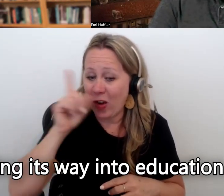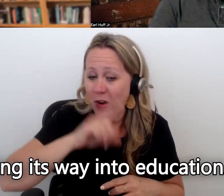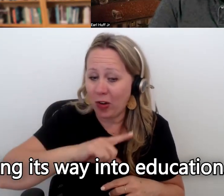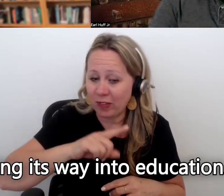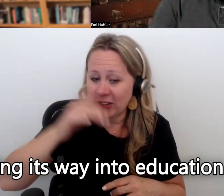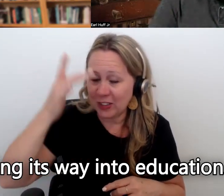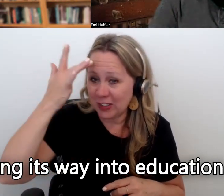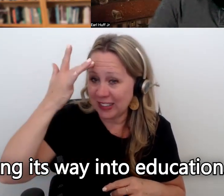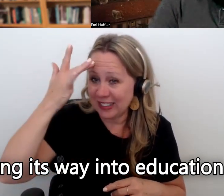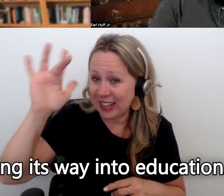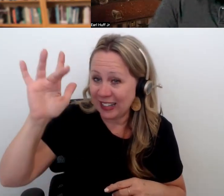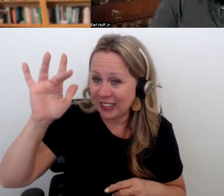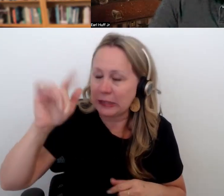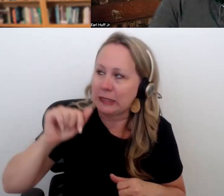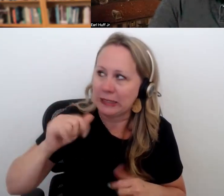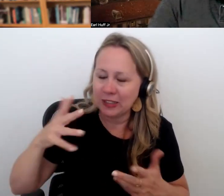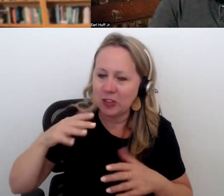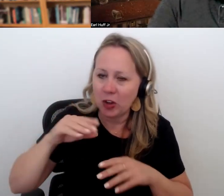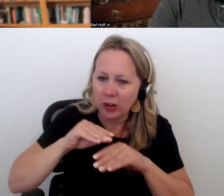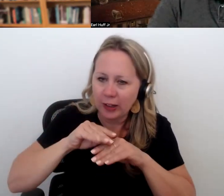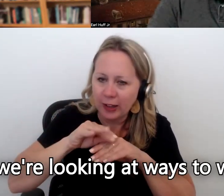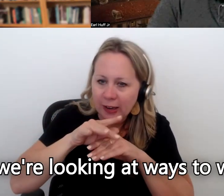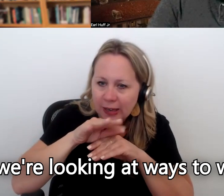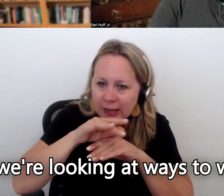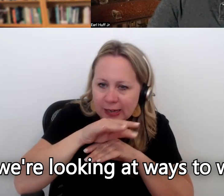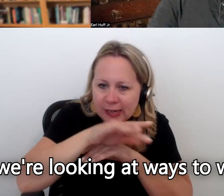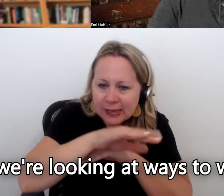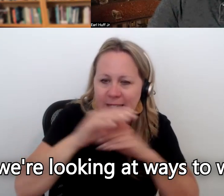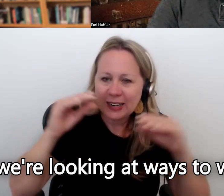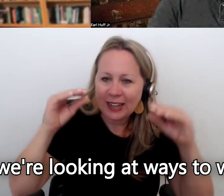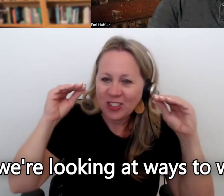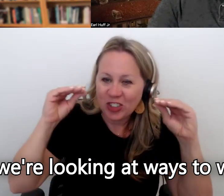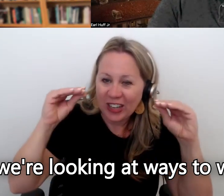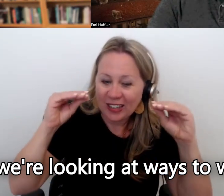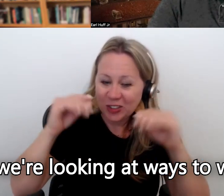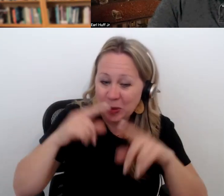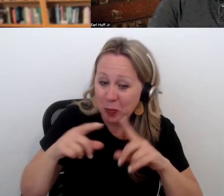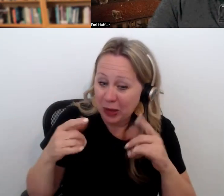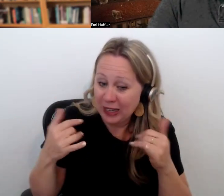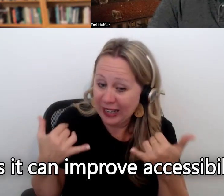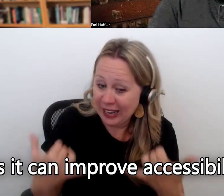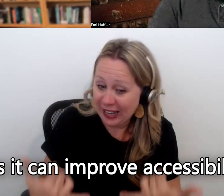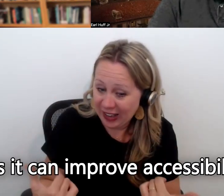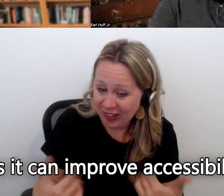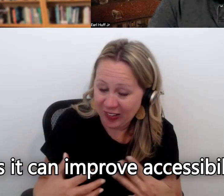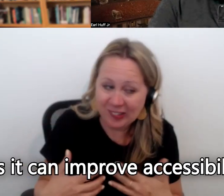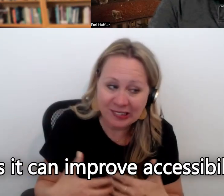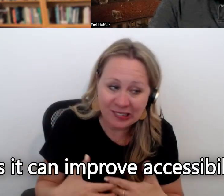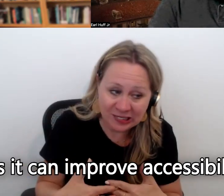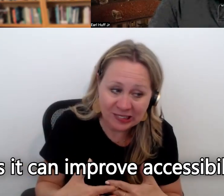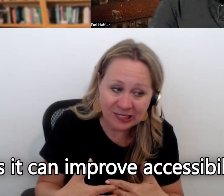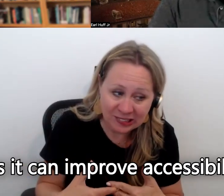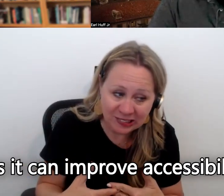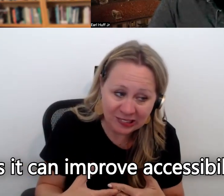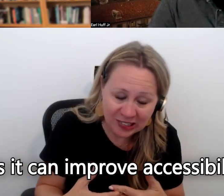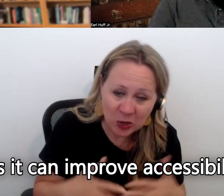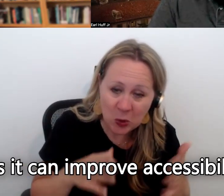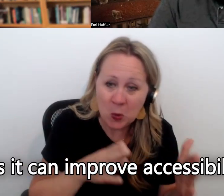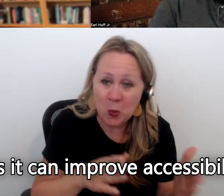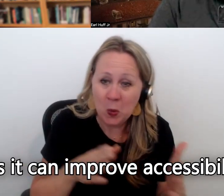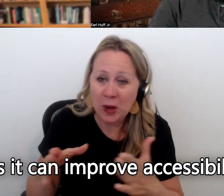way into education, uh, but now we're looking at ways to which perhaps it can